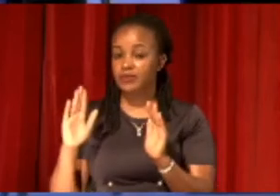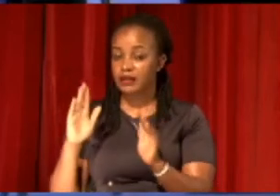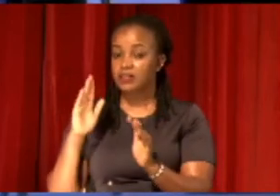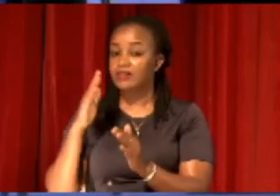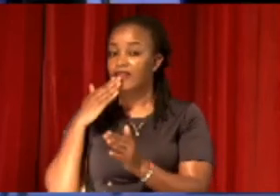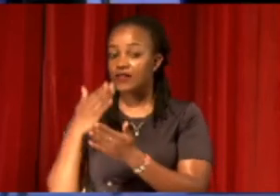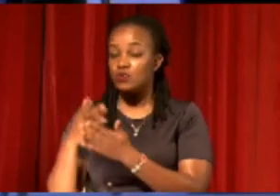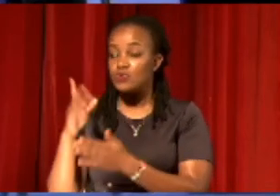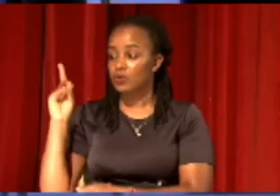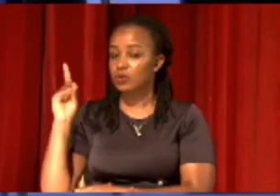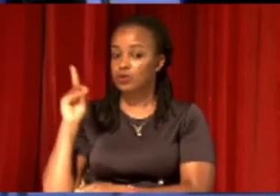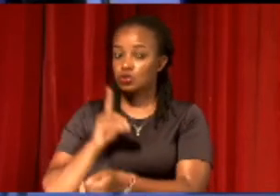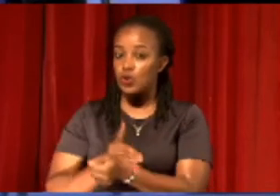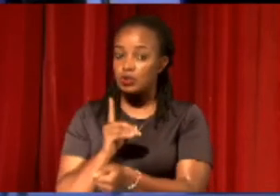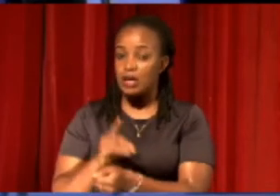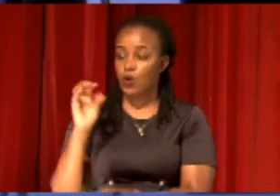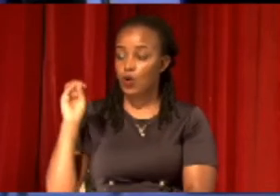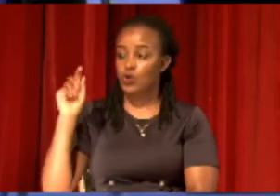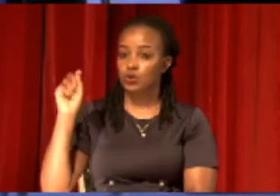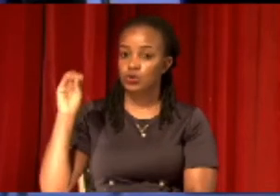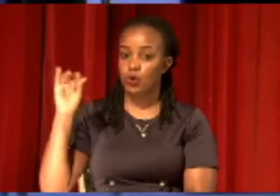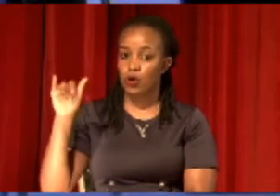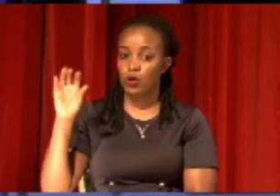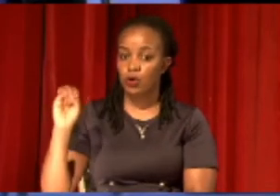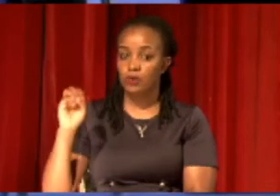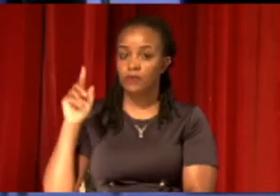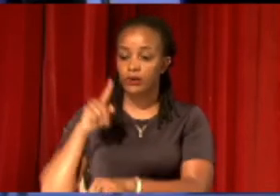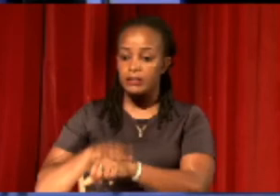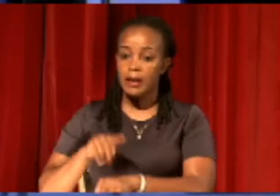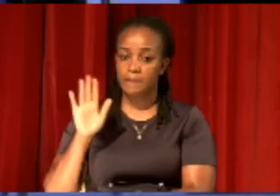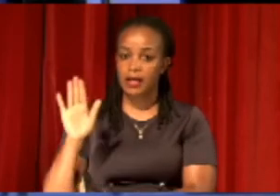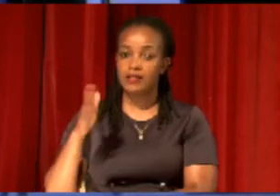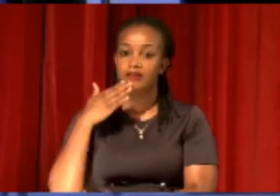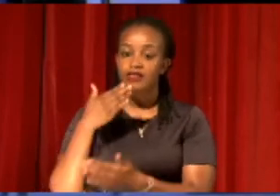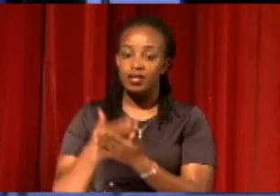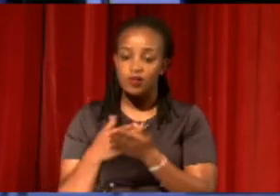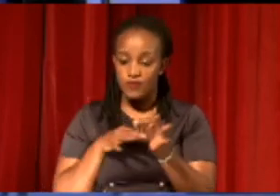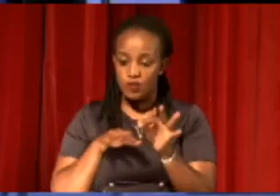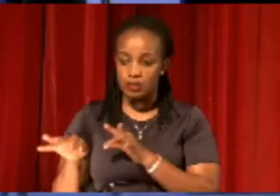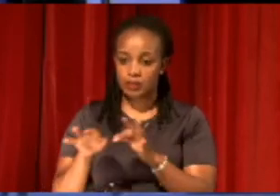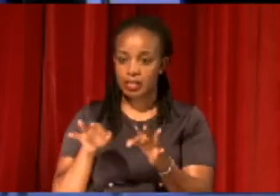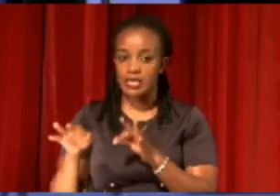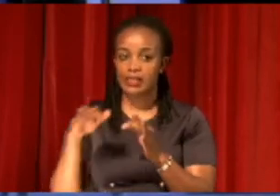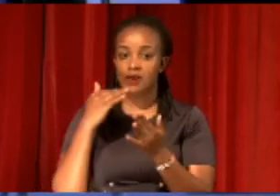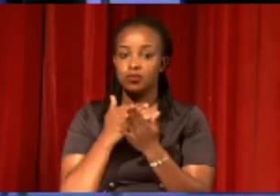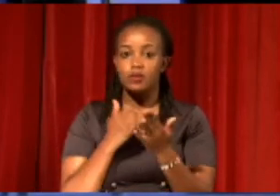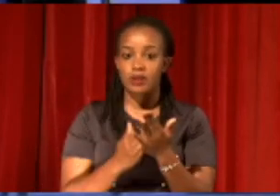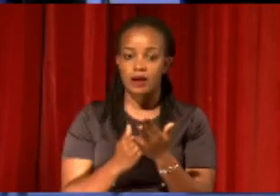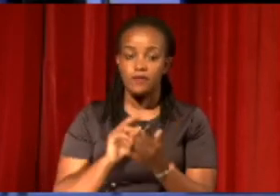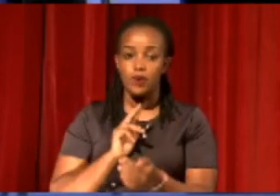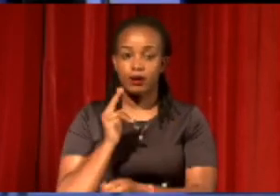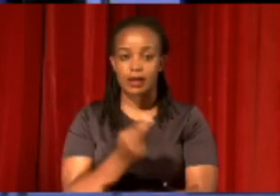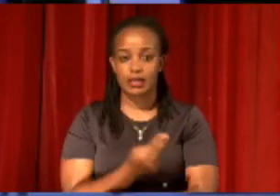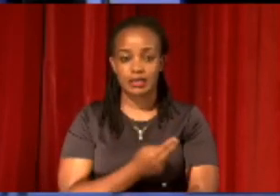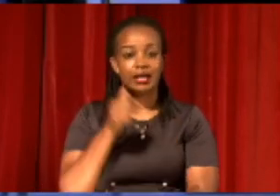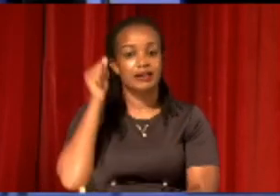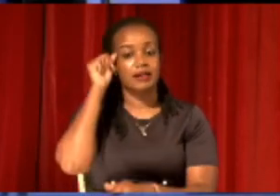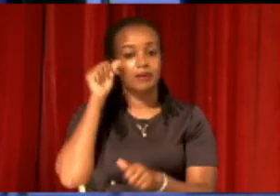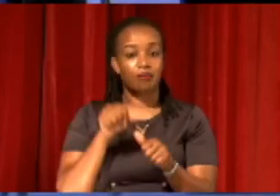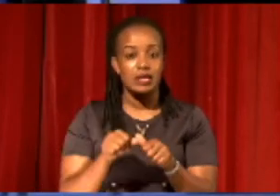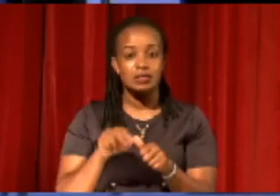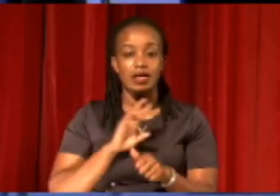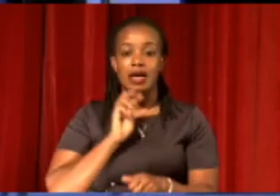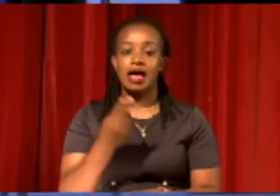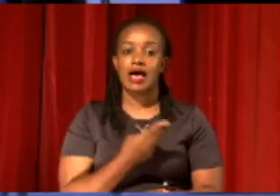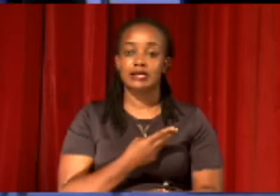Donald Otoyo, for your time. Thank you for, you know, just breaking down your program for us. Just remind us the website where